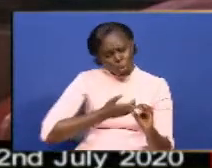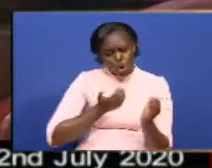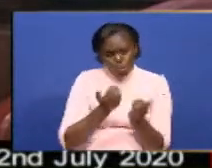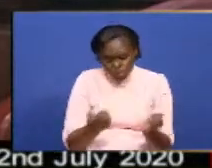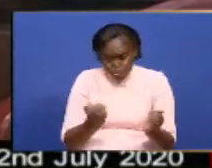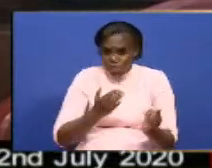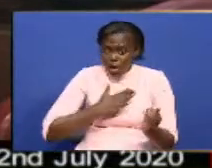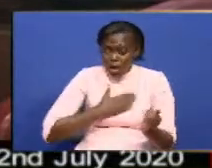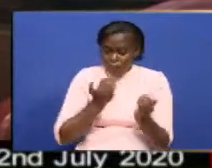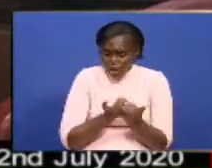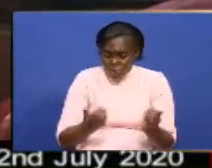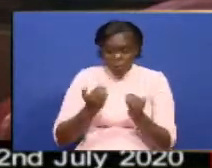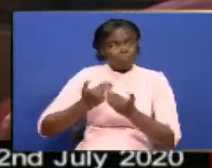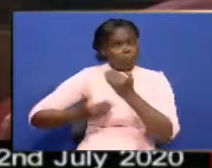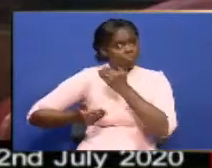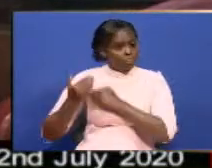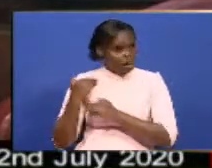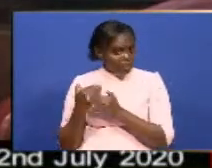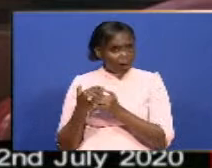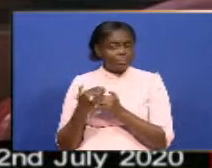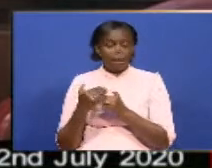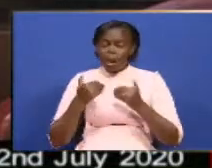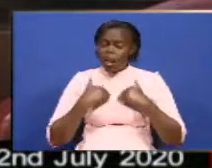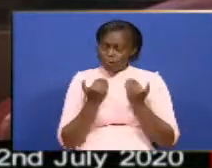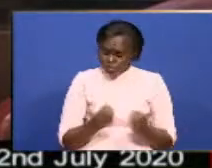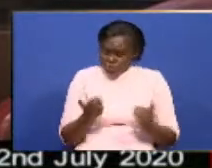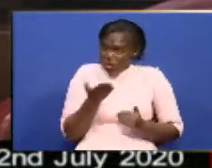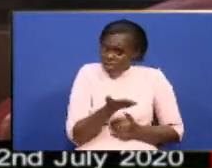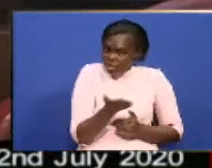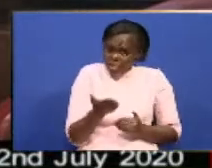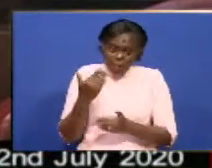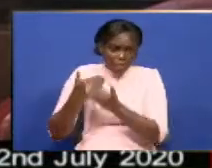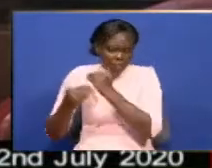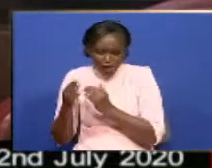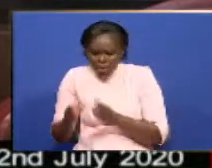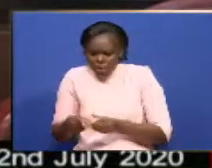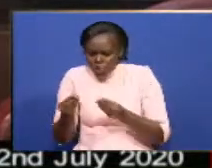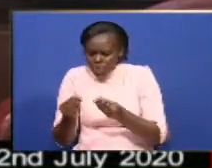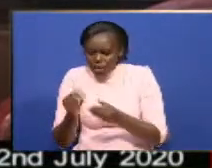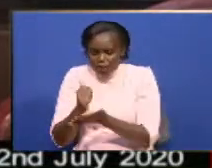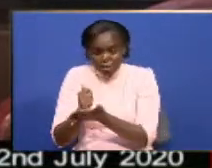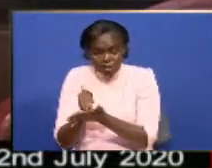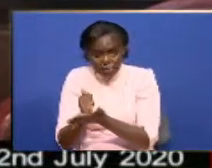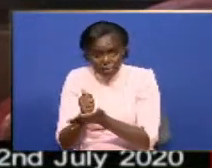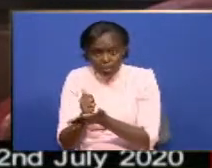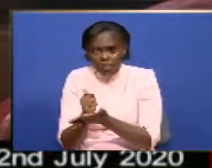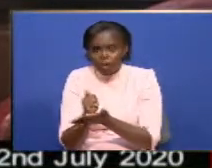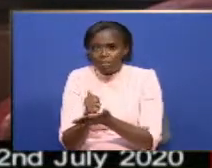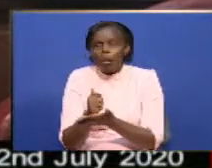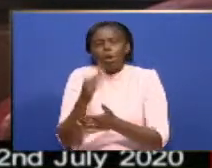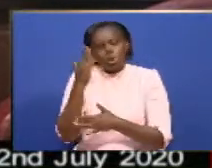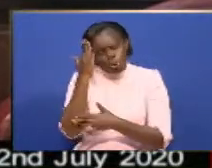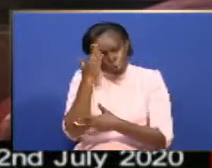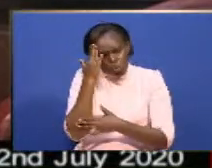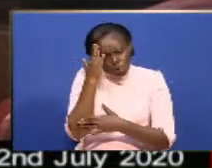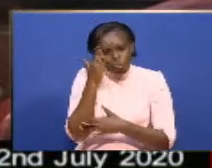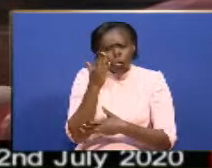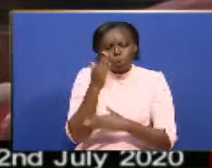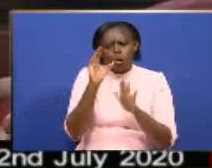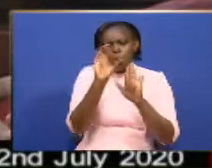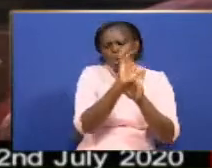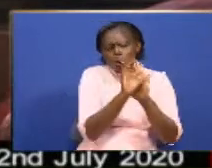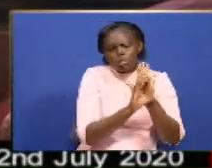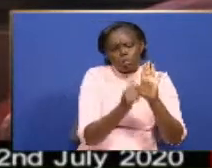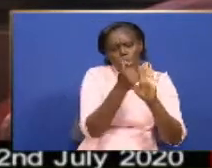our own background and backyards, Honorable Speaker, and we give them registration. And you know, Honorable Speaker, our constitution is very